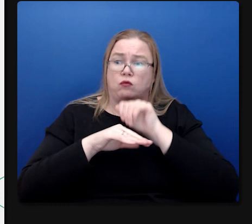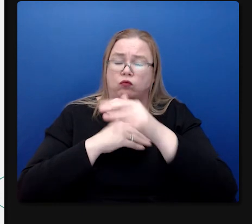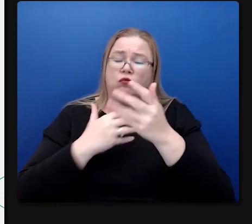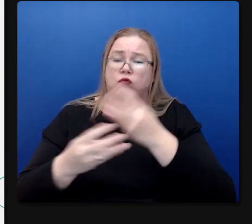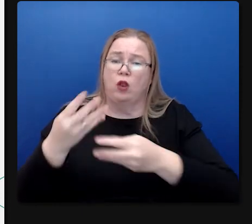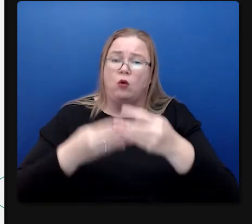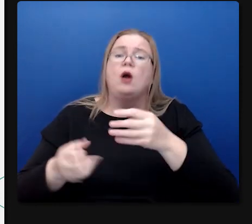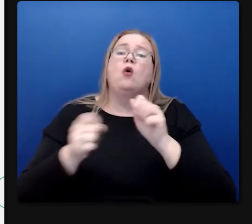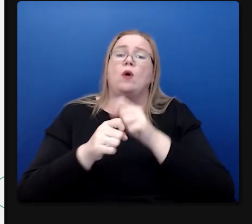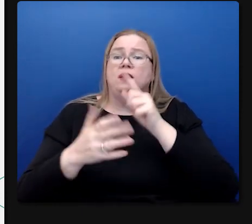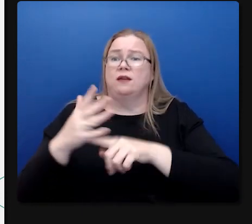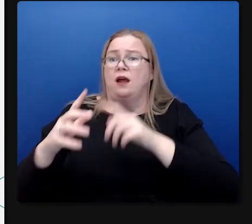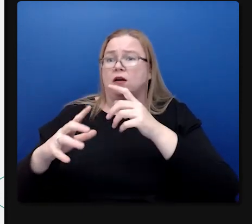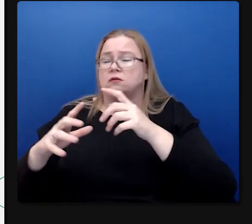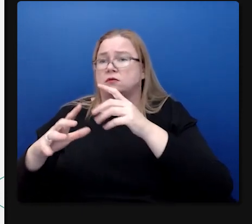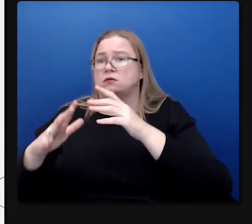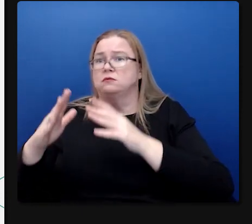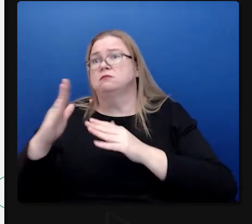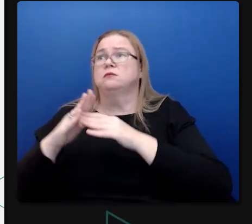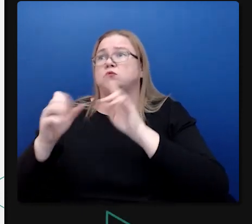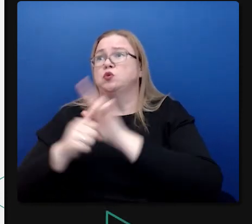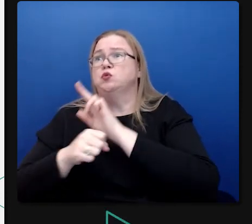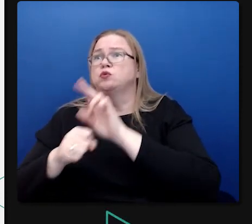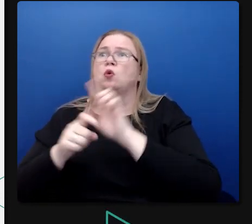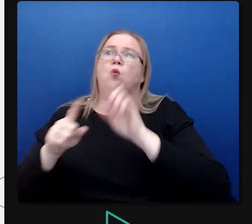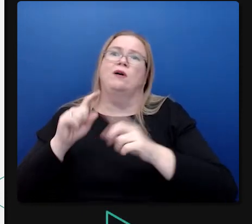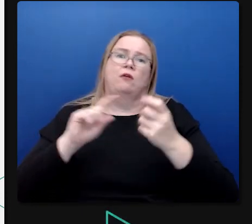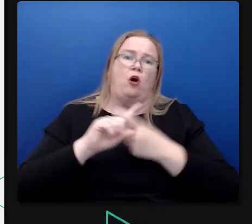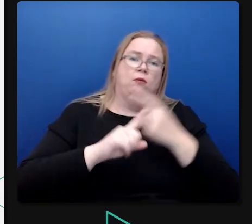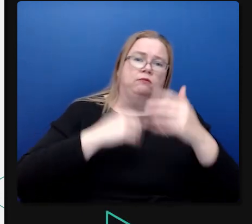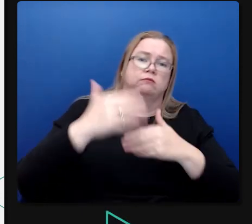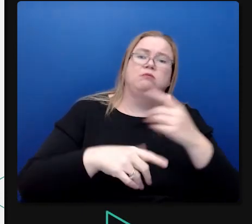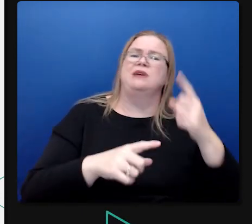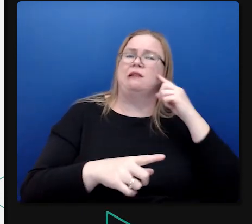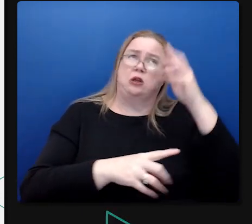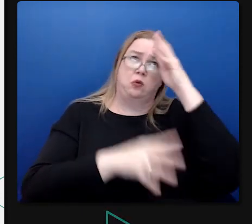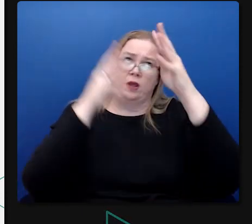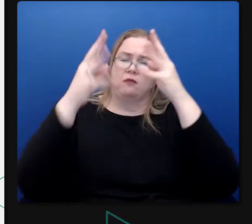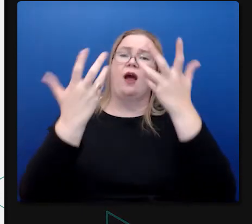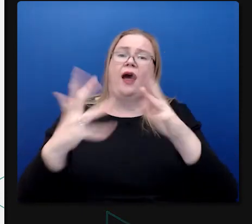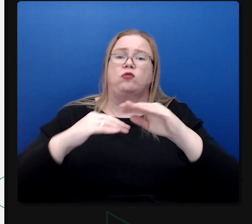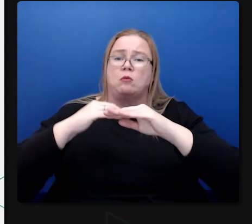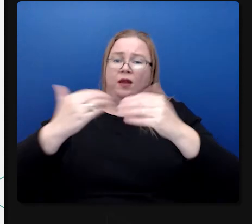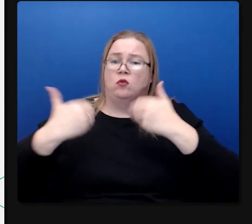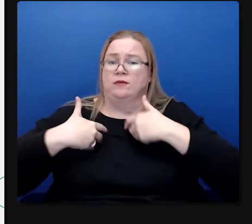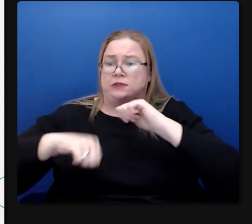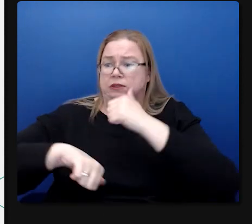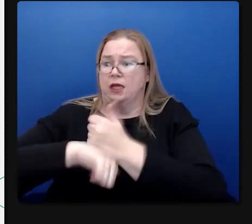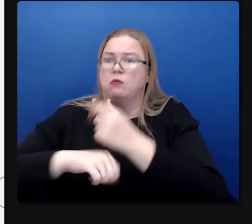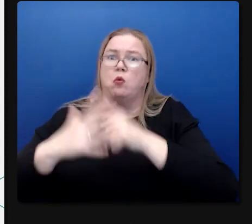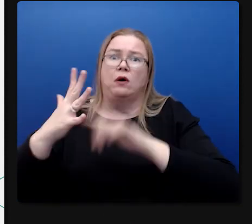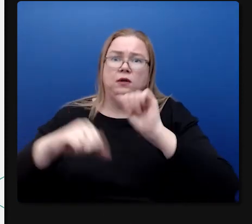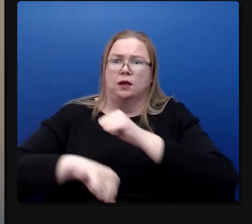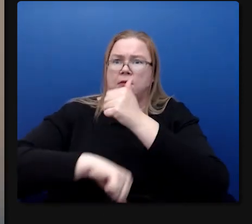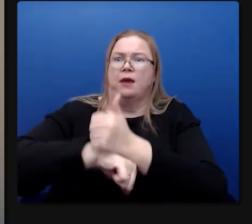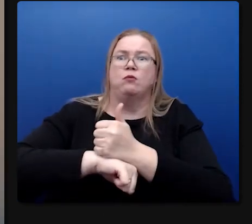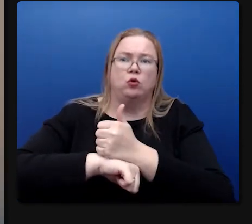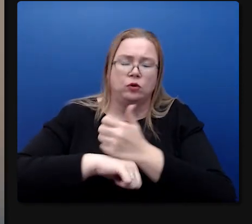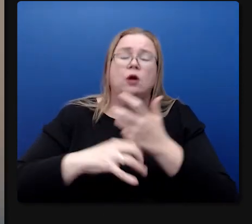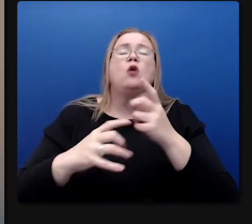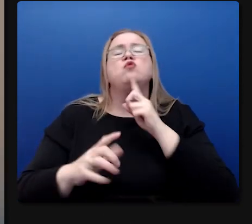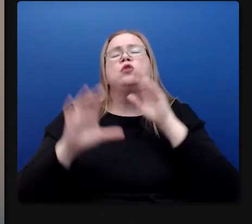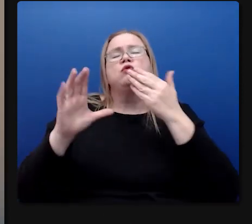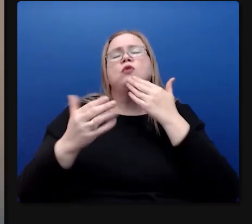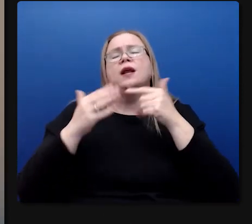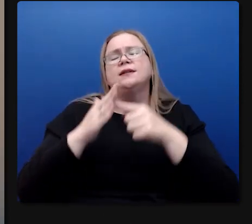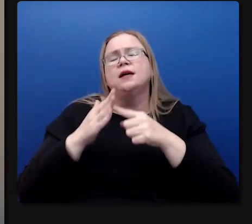what you can optimize and what you can automate. But even more than that, just think creatively. Once you have this platform, what can you enable? A